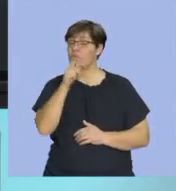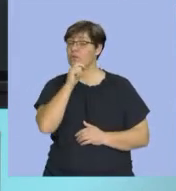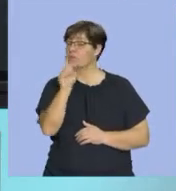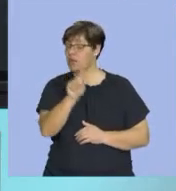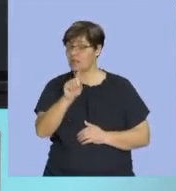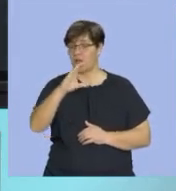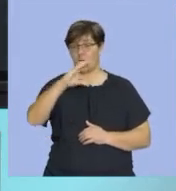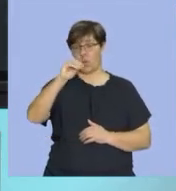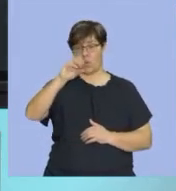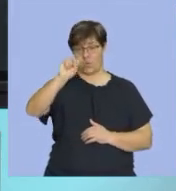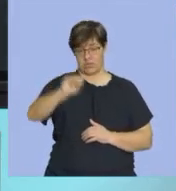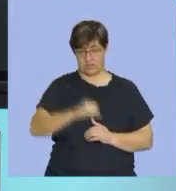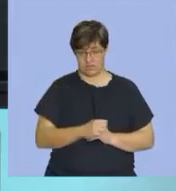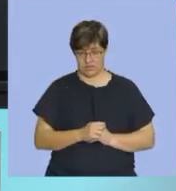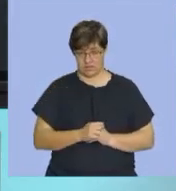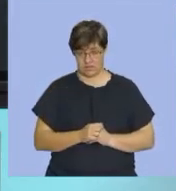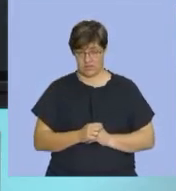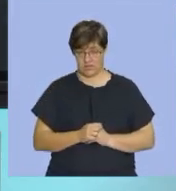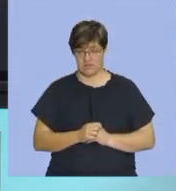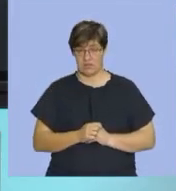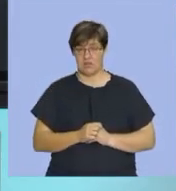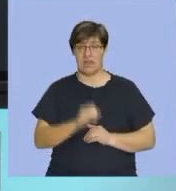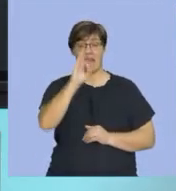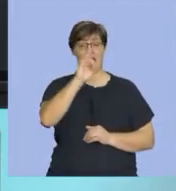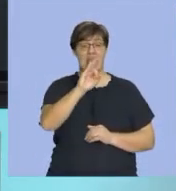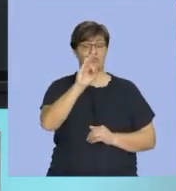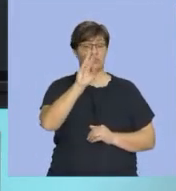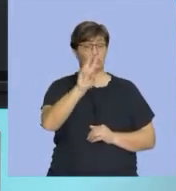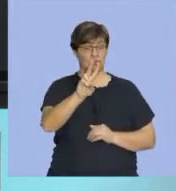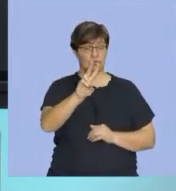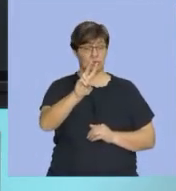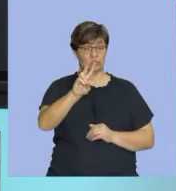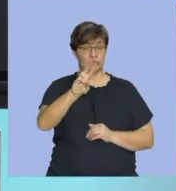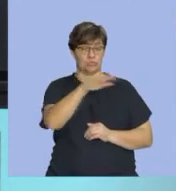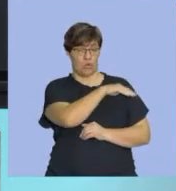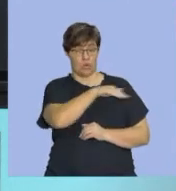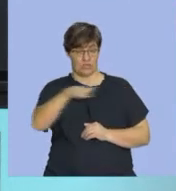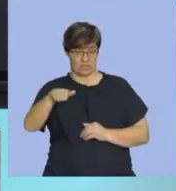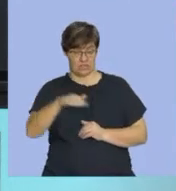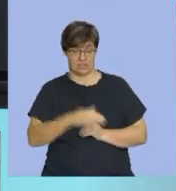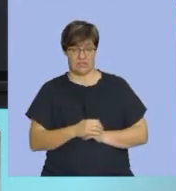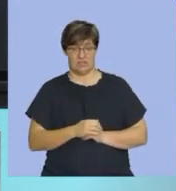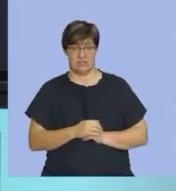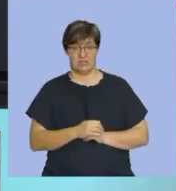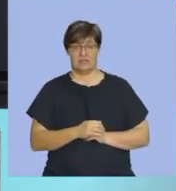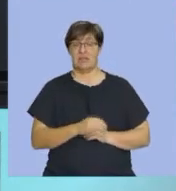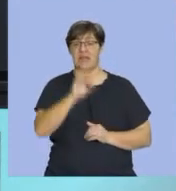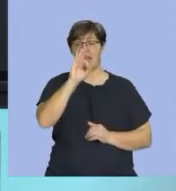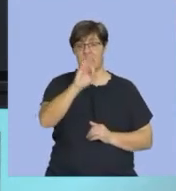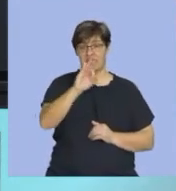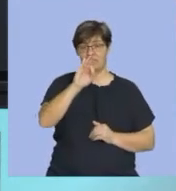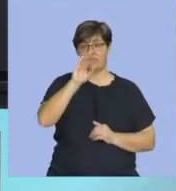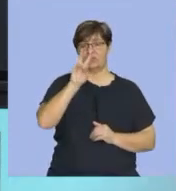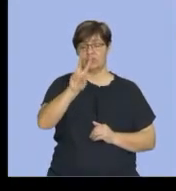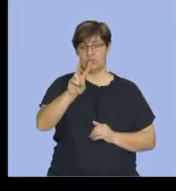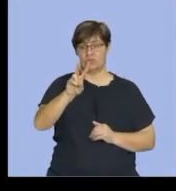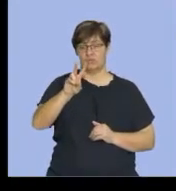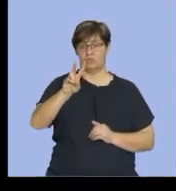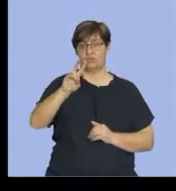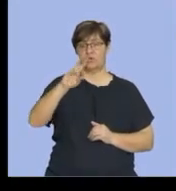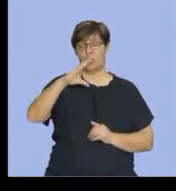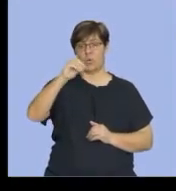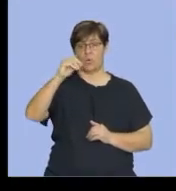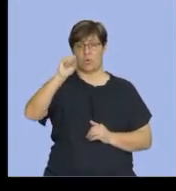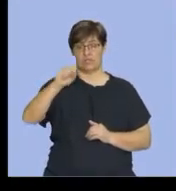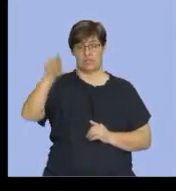use cos. So F2 horizontal is going to be F2